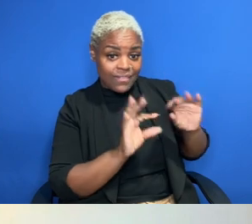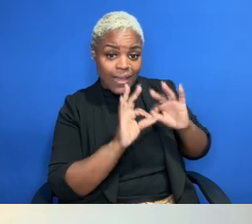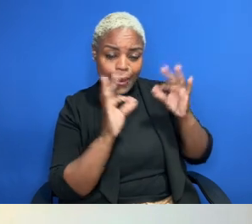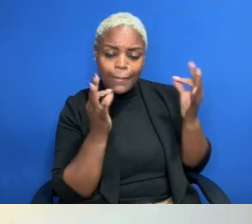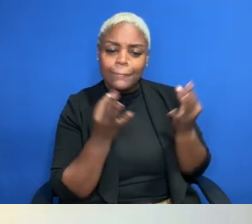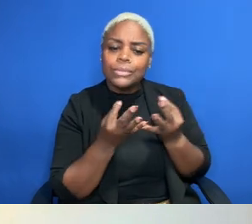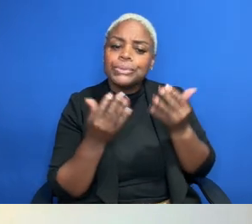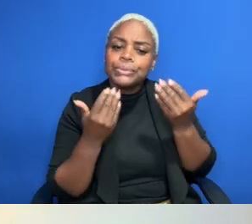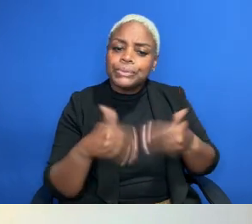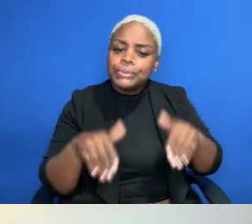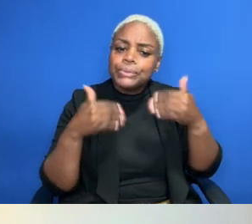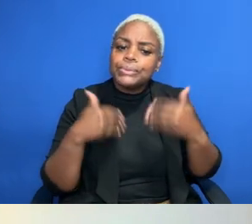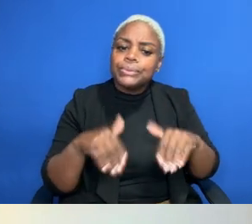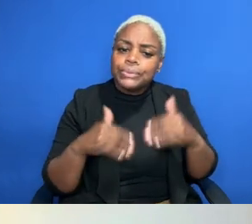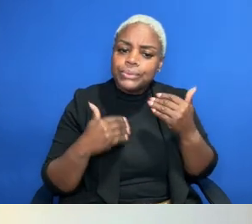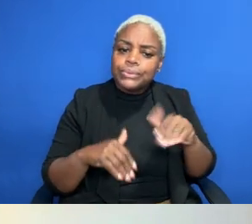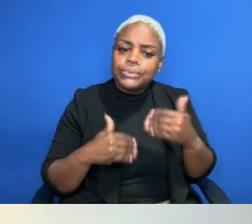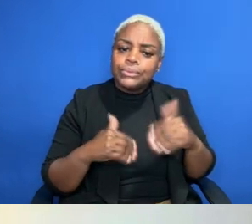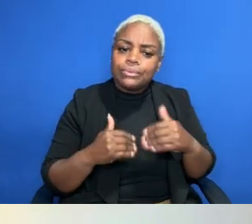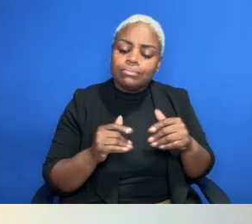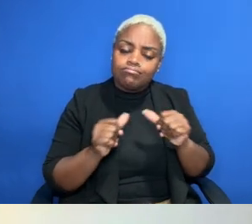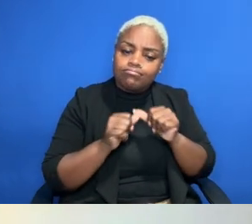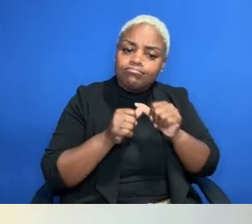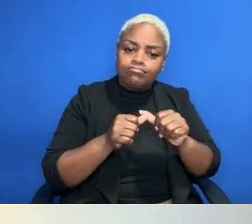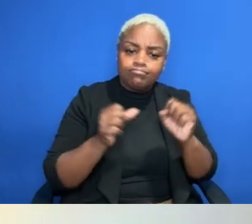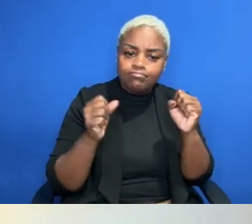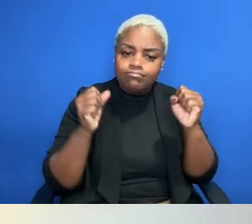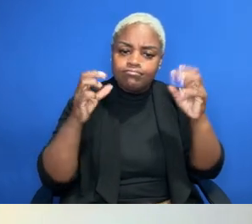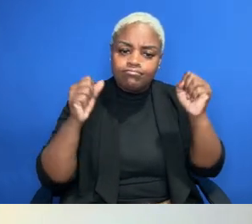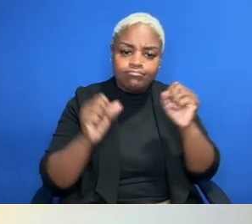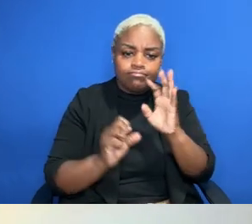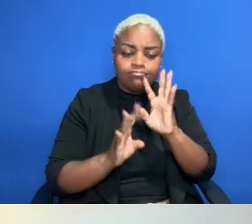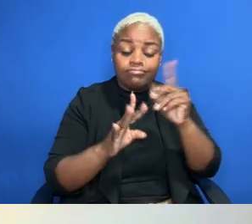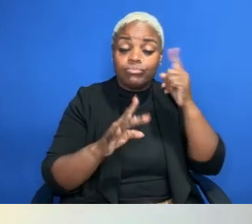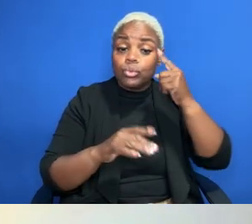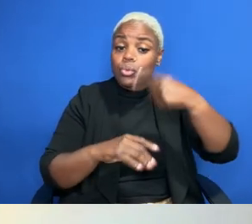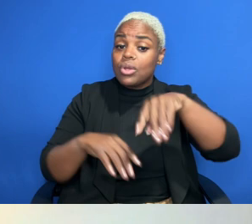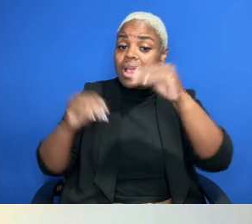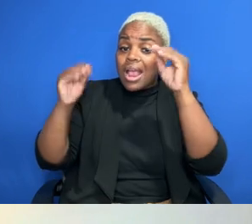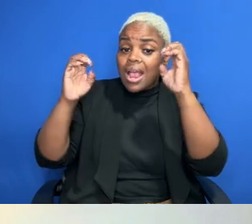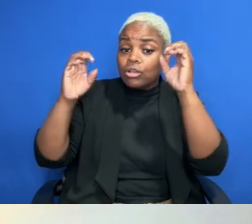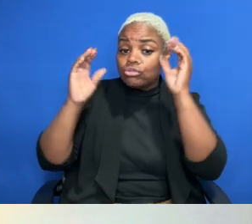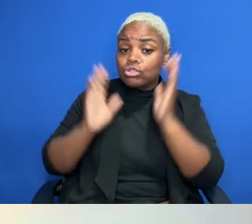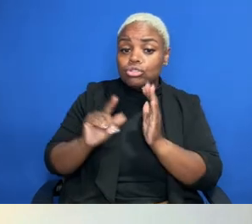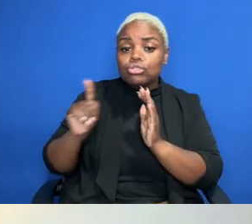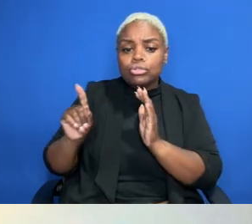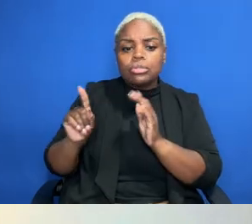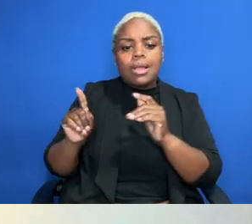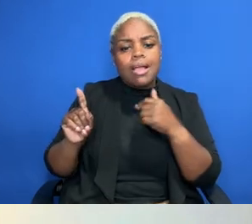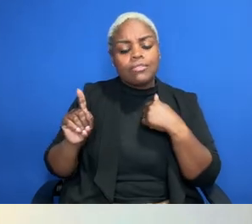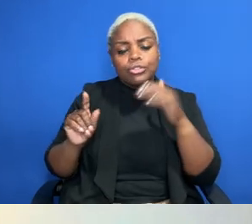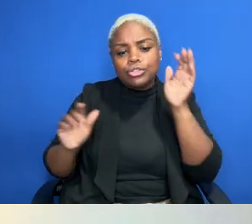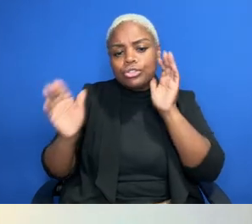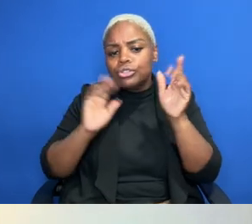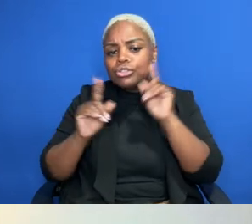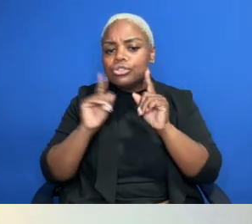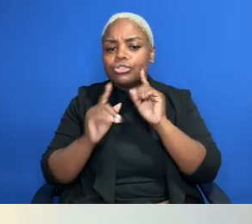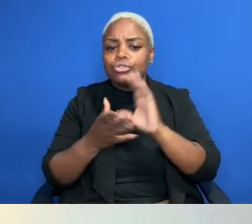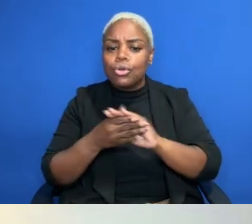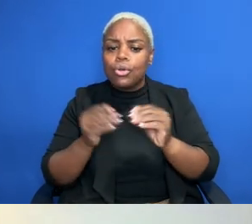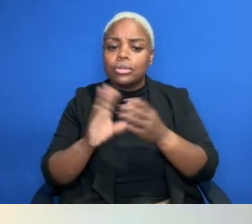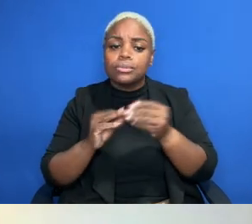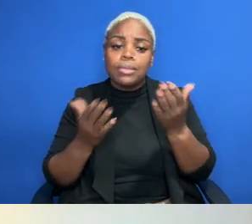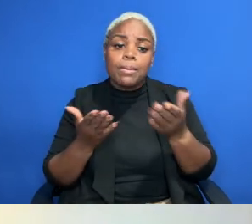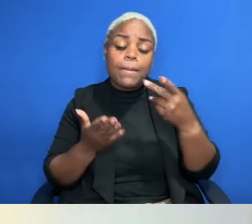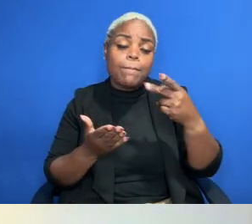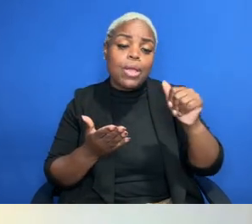know, saying how important it is for families to continue to speak up, and for educators. We have heard stories where, you